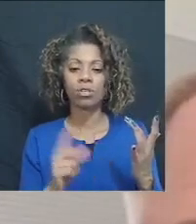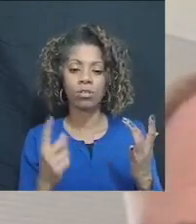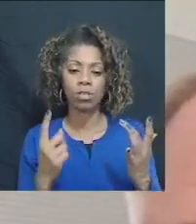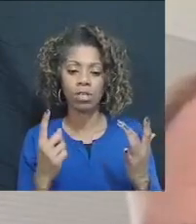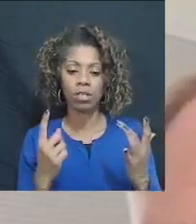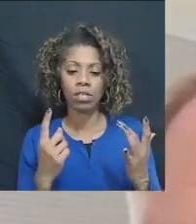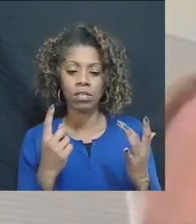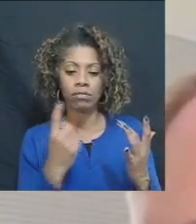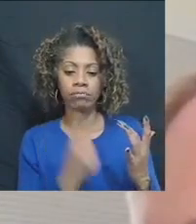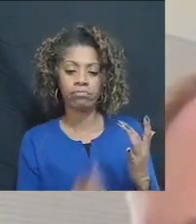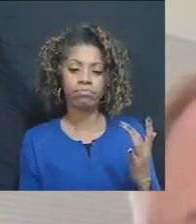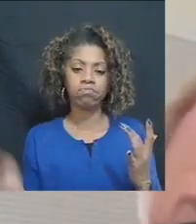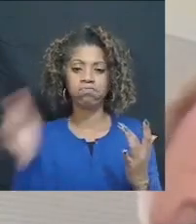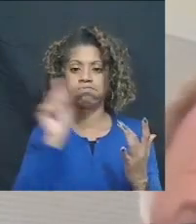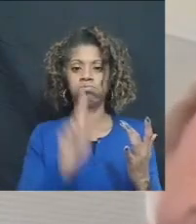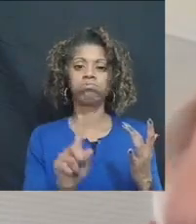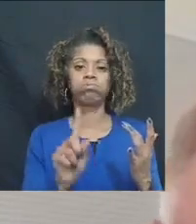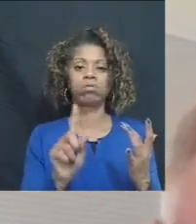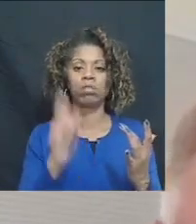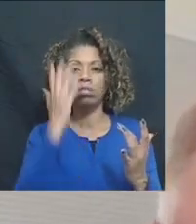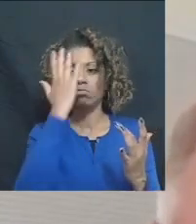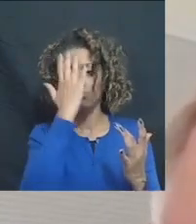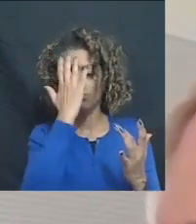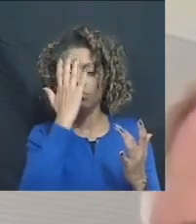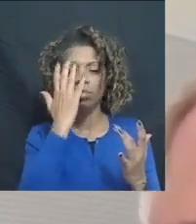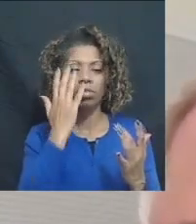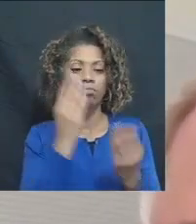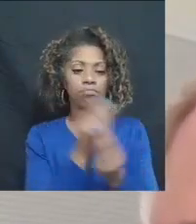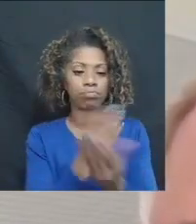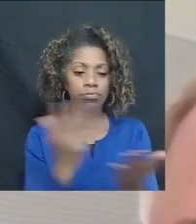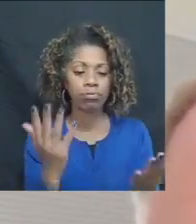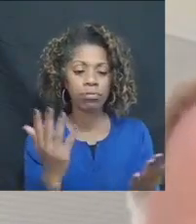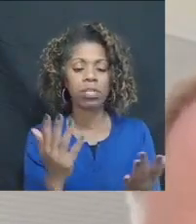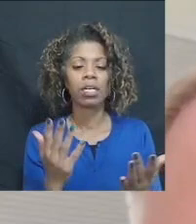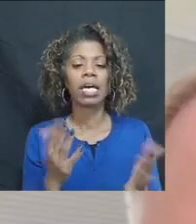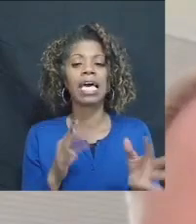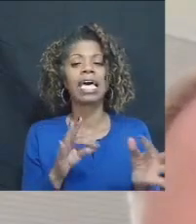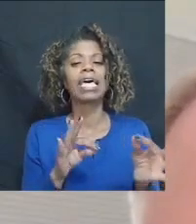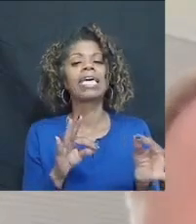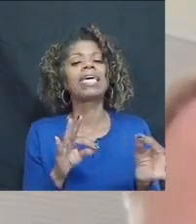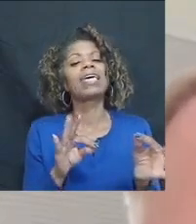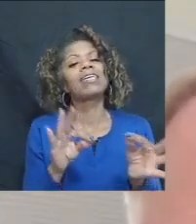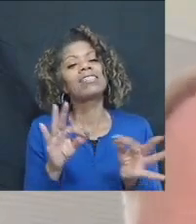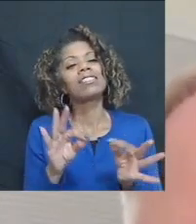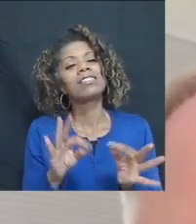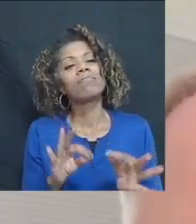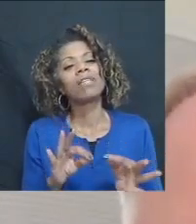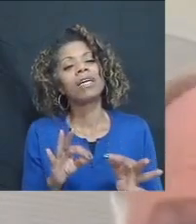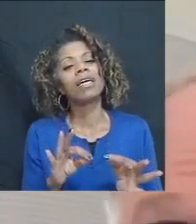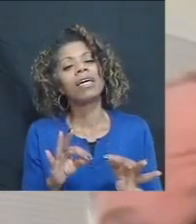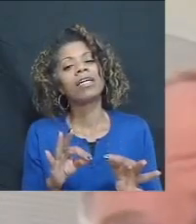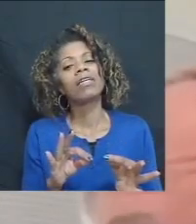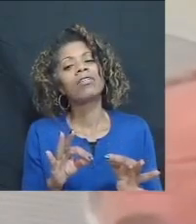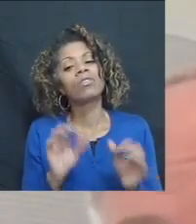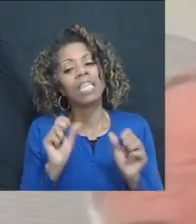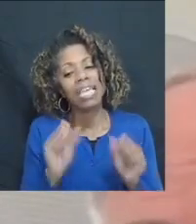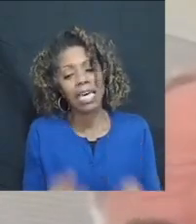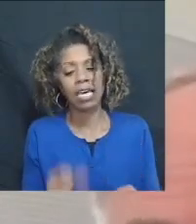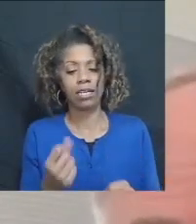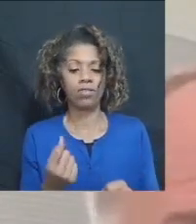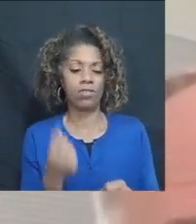these complex situations in a way that they can understand it, and then they can trust that information. And I think